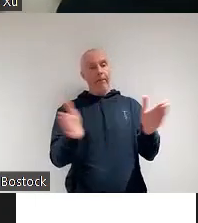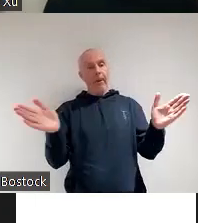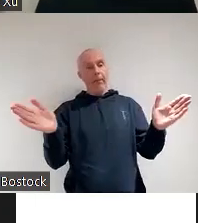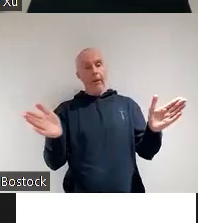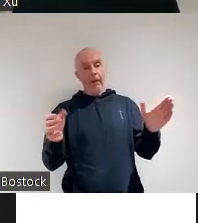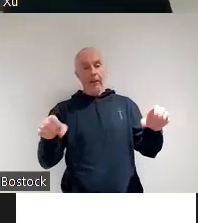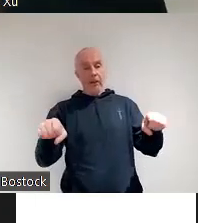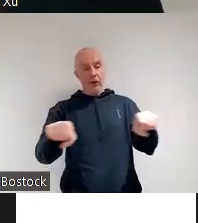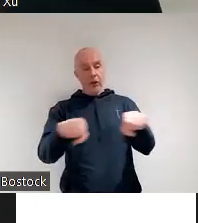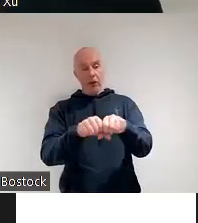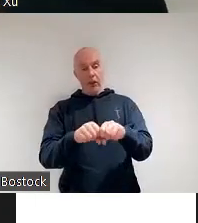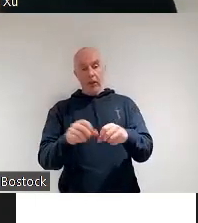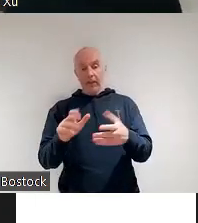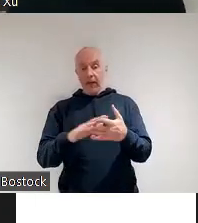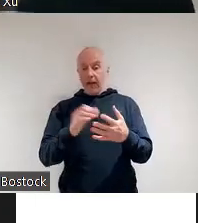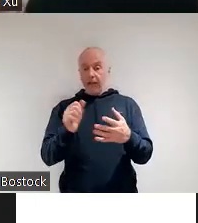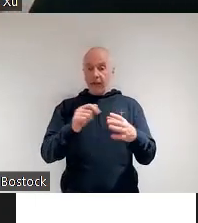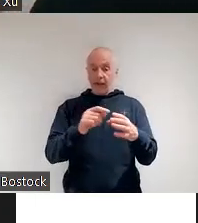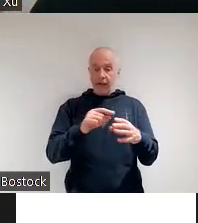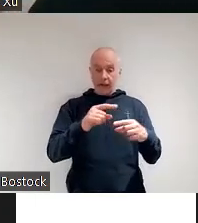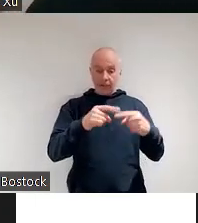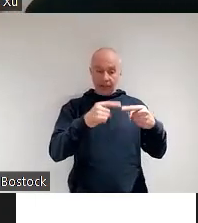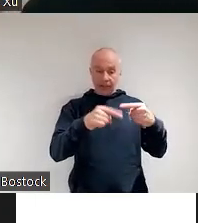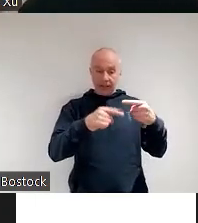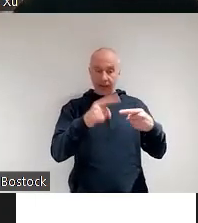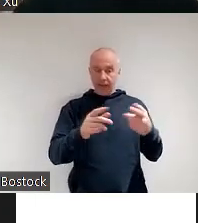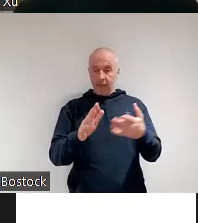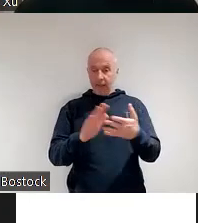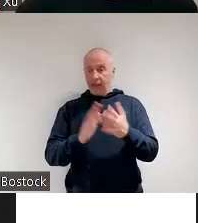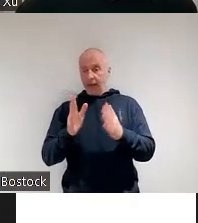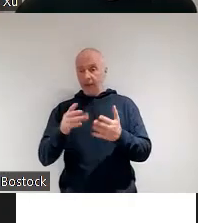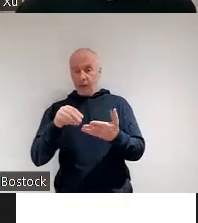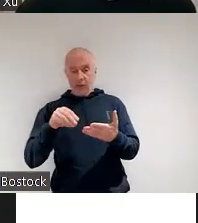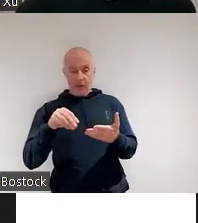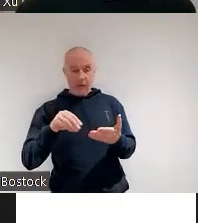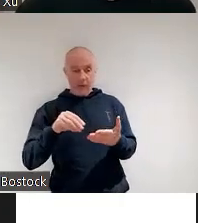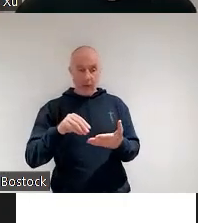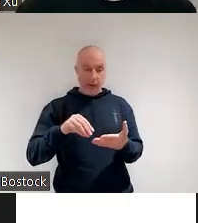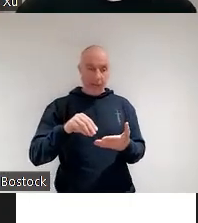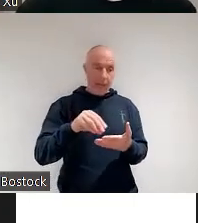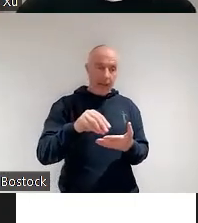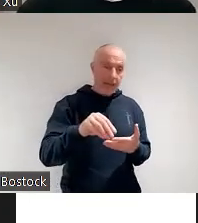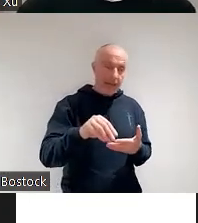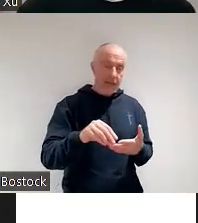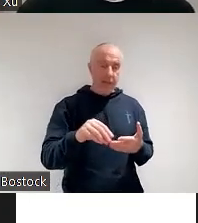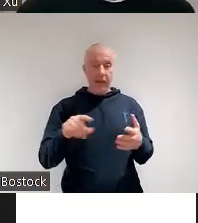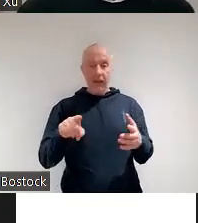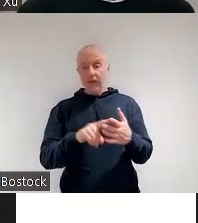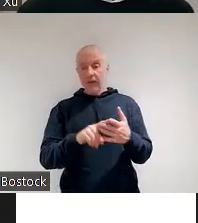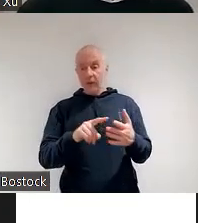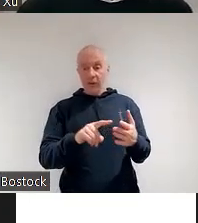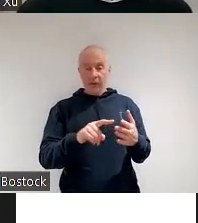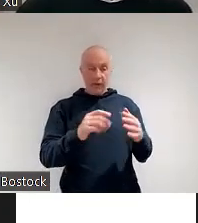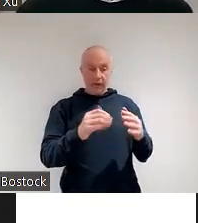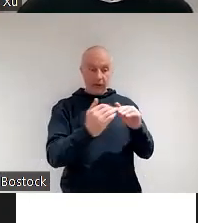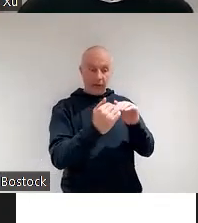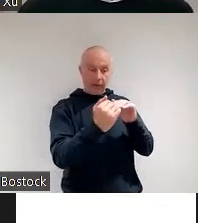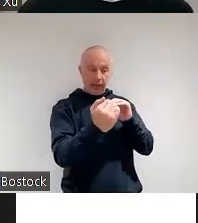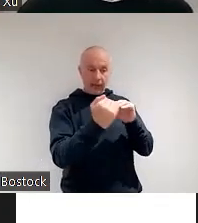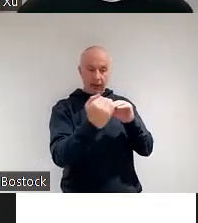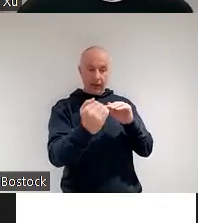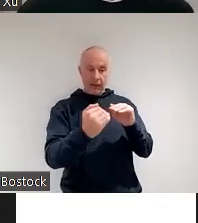you have to pay for your charging. The government has put this there saying that you have to certify your charger against this standard to make sure that your meter